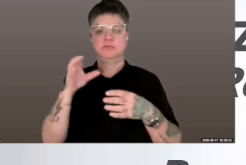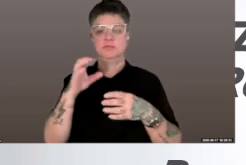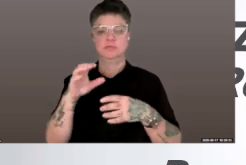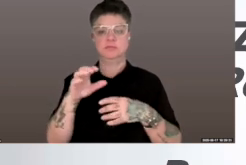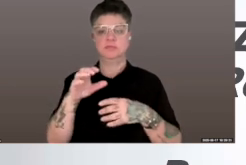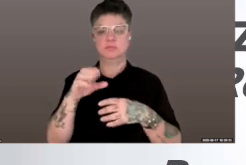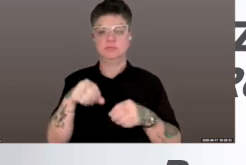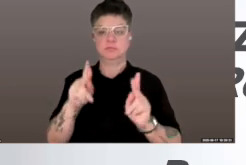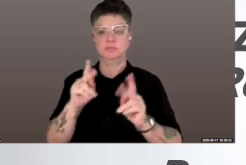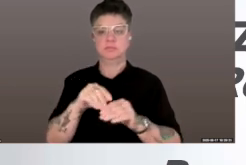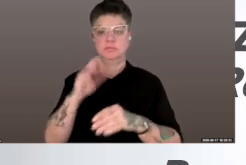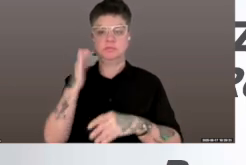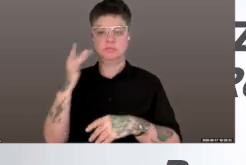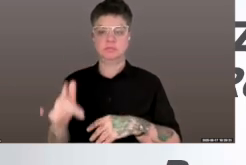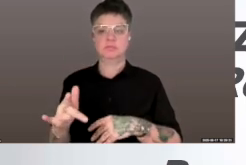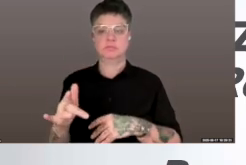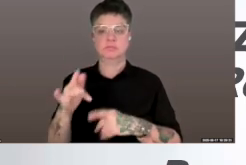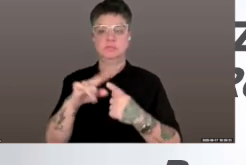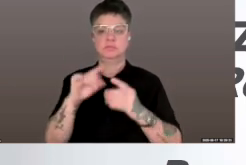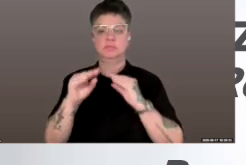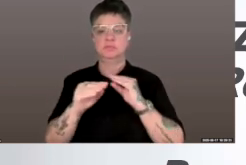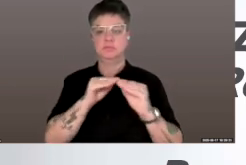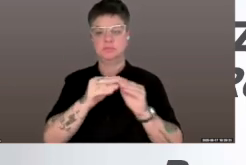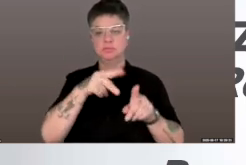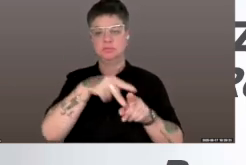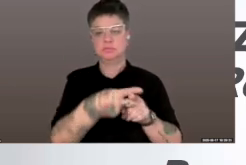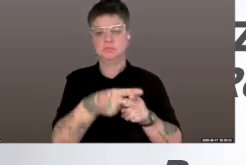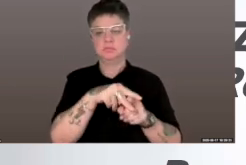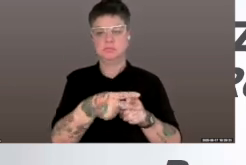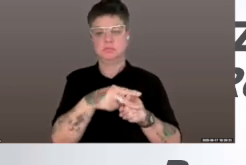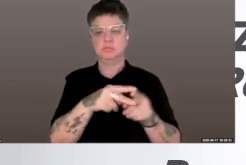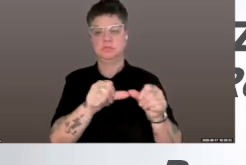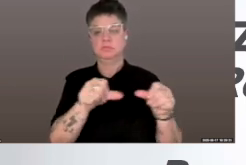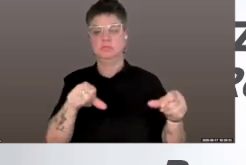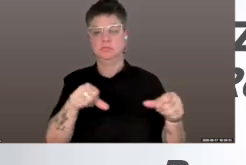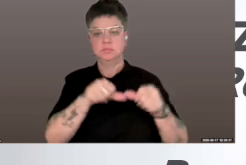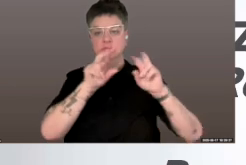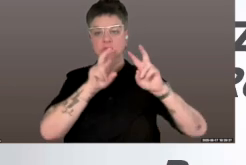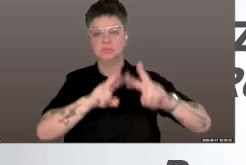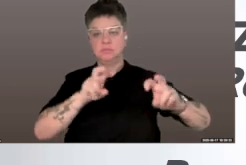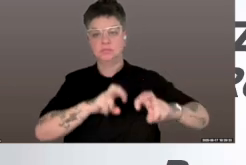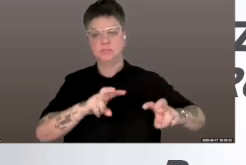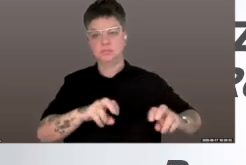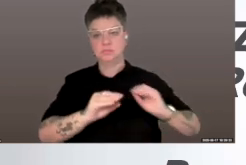known as a BMS, drivetrain, and vehicle shell.